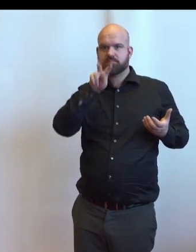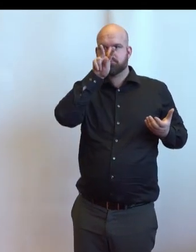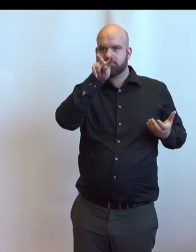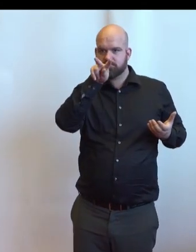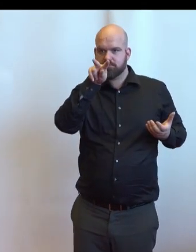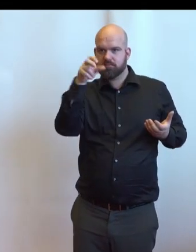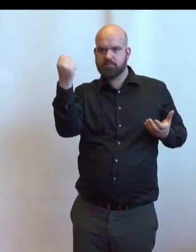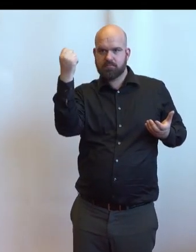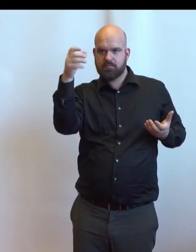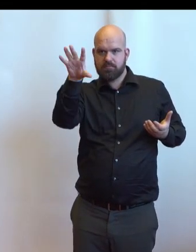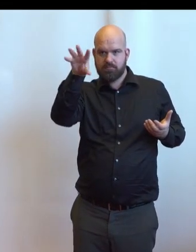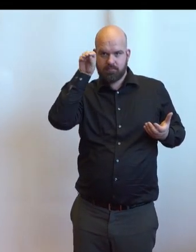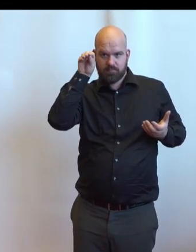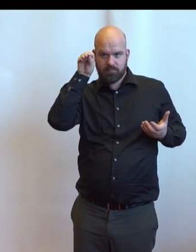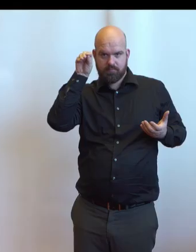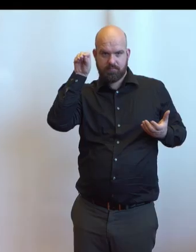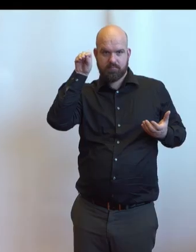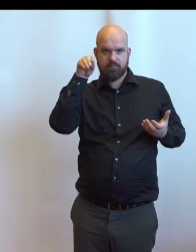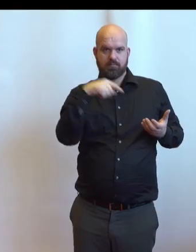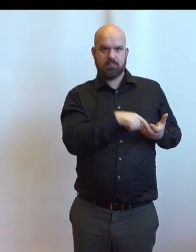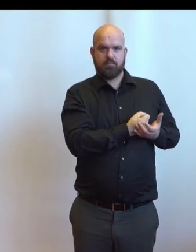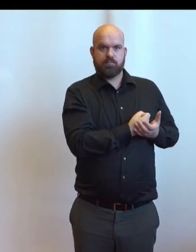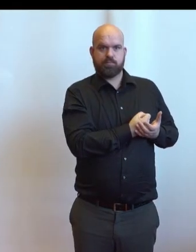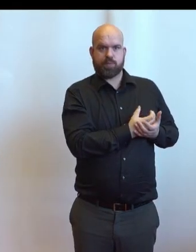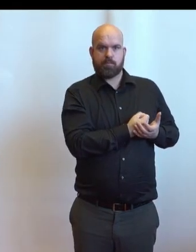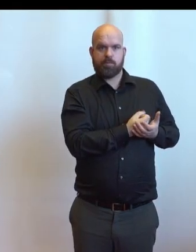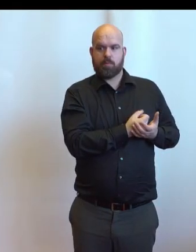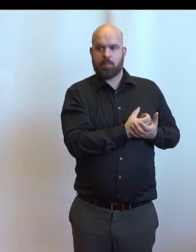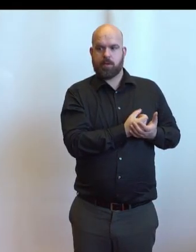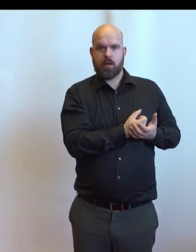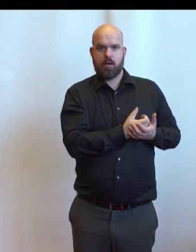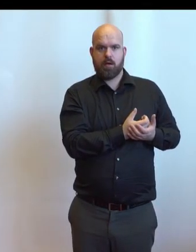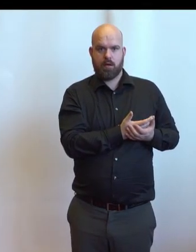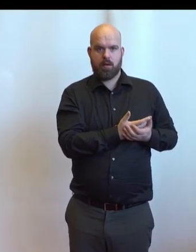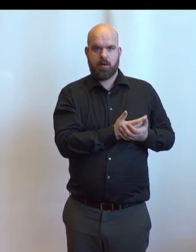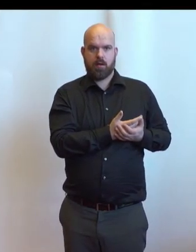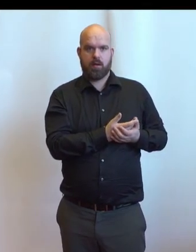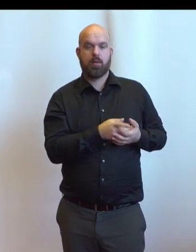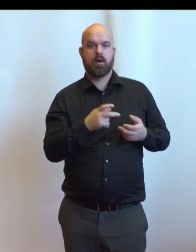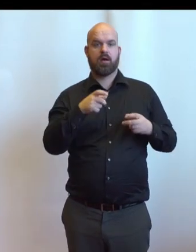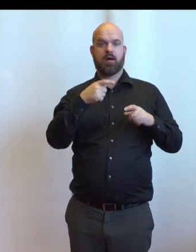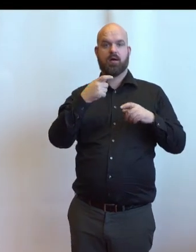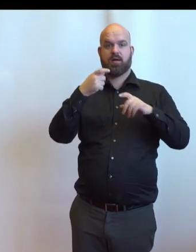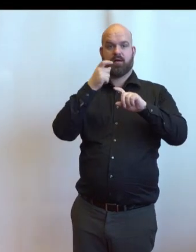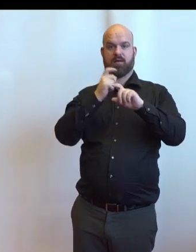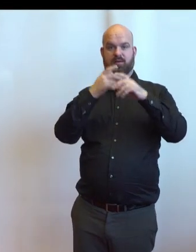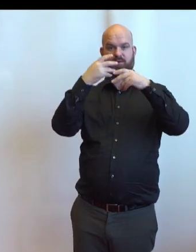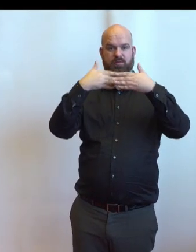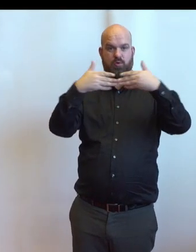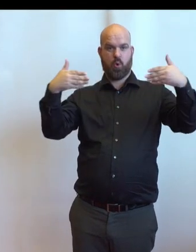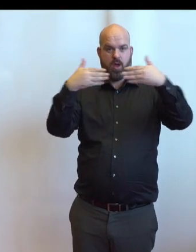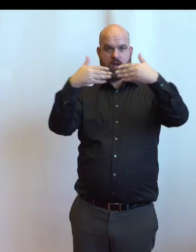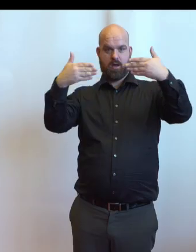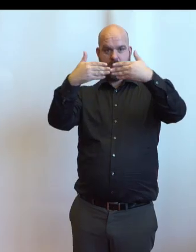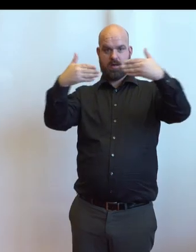you. It was very difficult for me to identify the glass doors which are there in these corporate buildings, and I used to bang on those glass